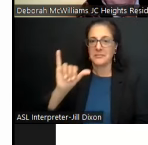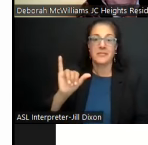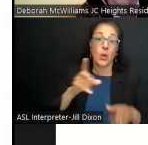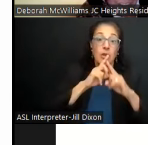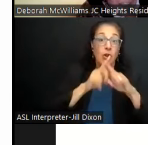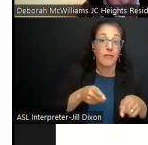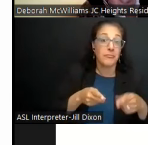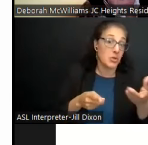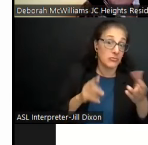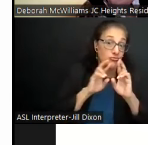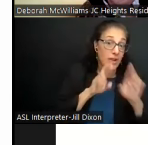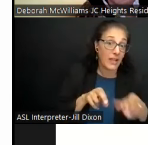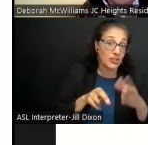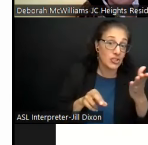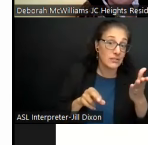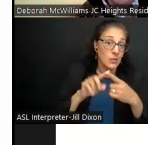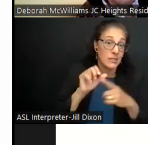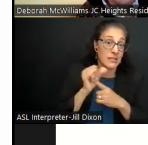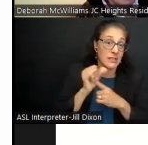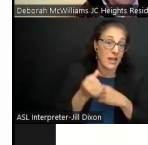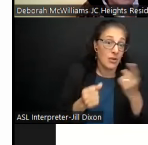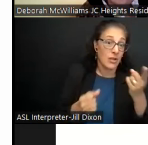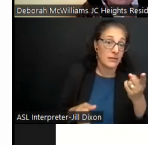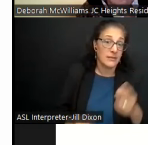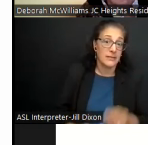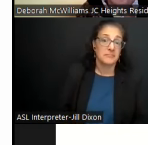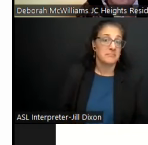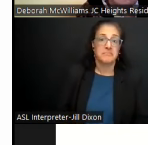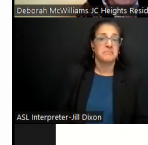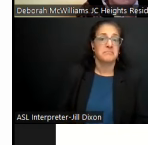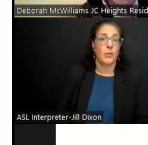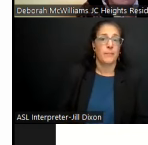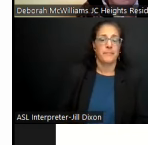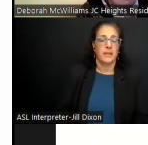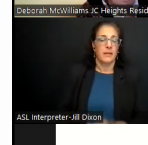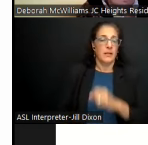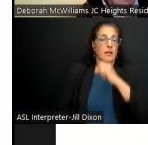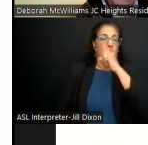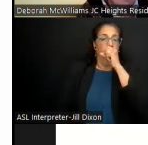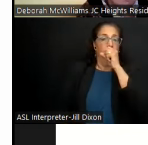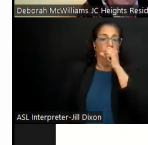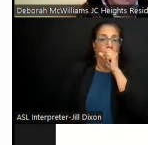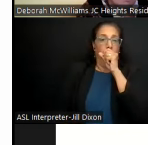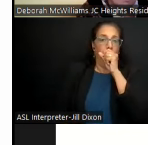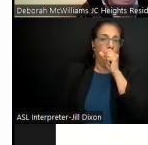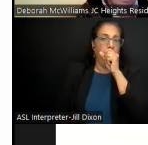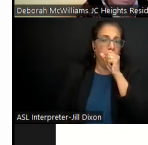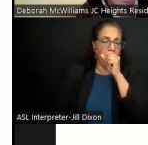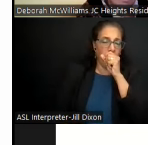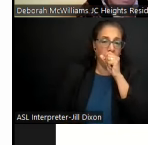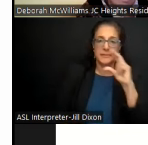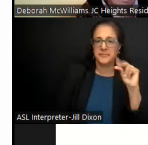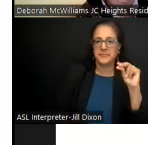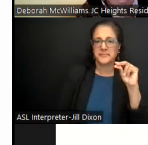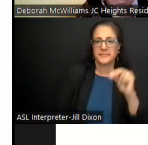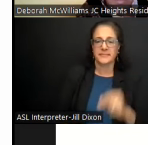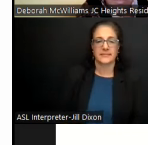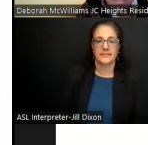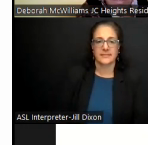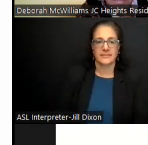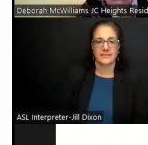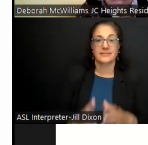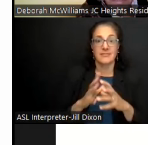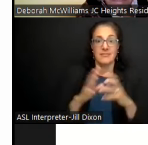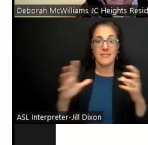any reactions to this scenario? Not really. No. That's a lot of